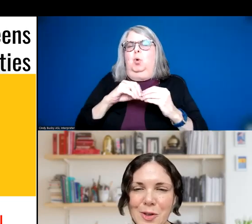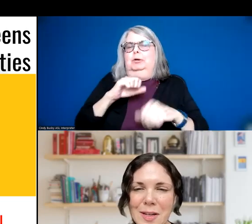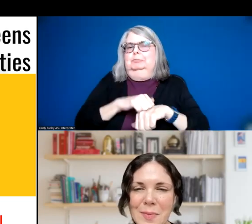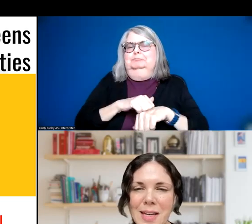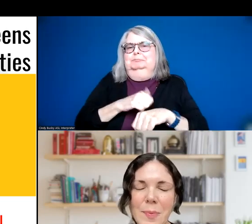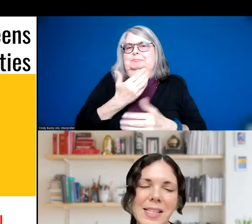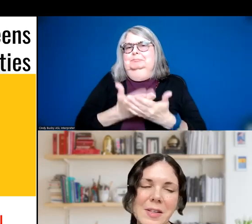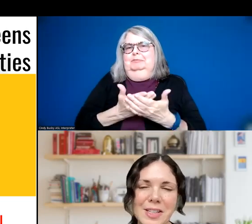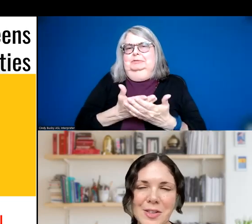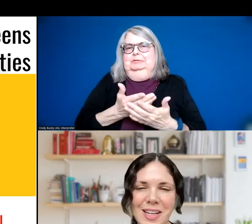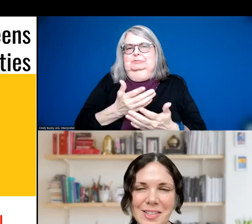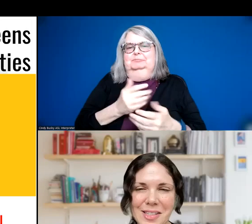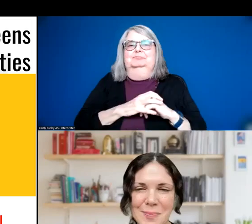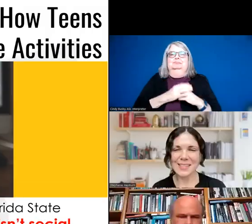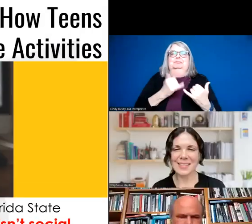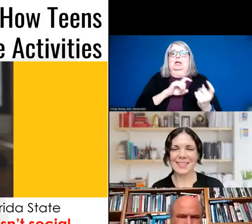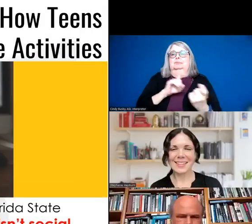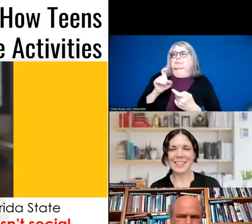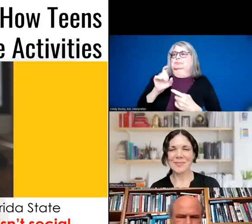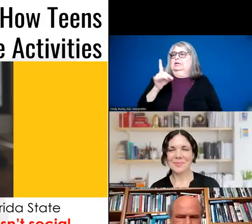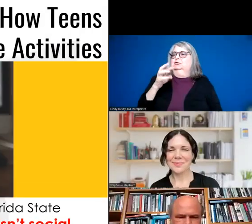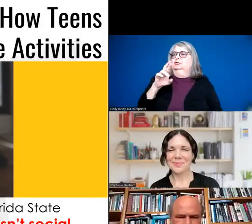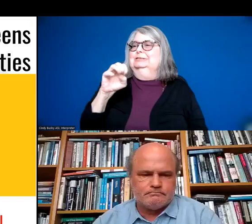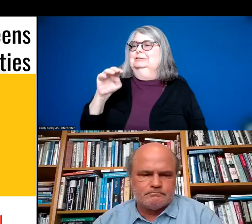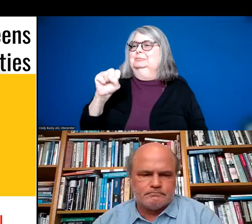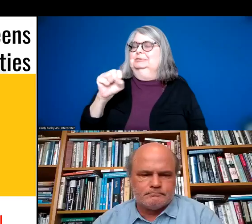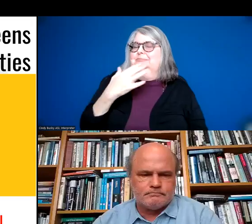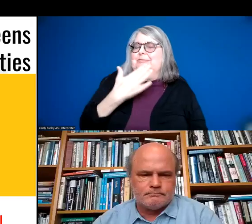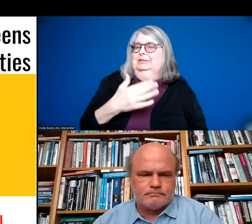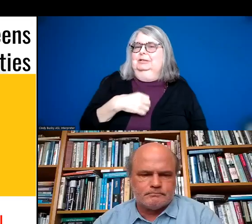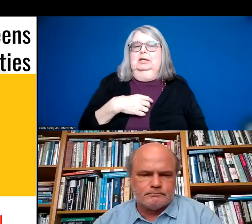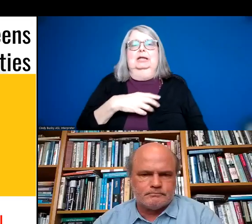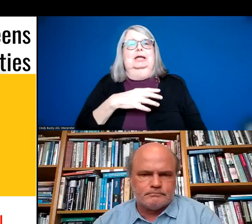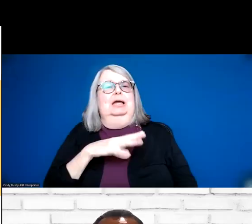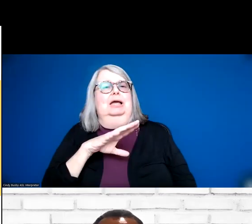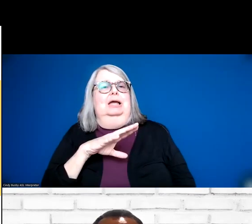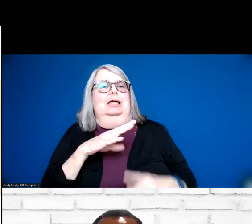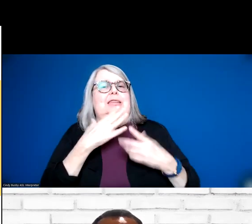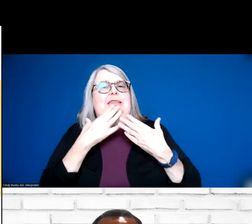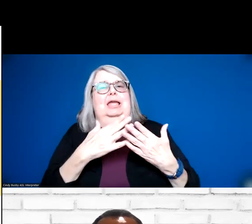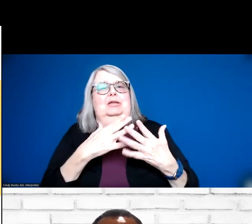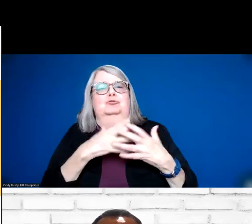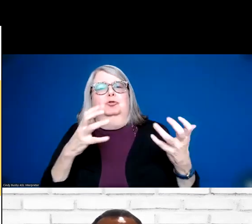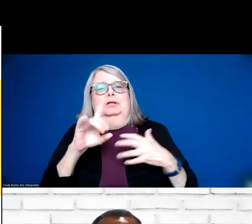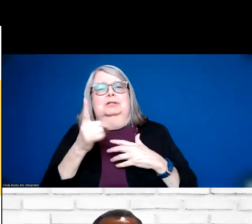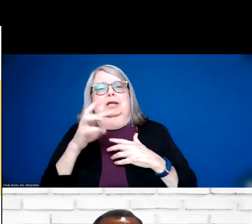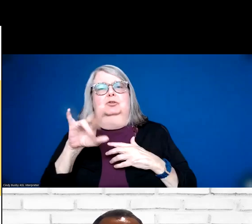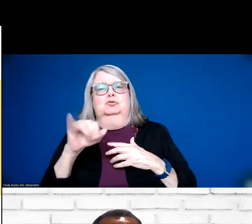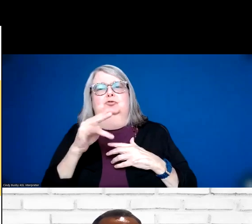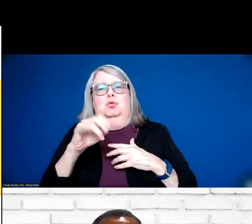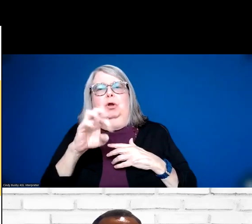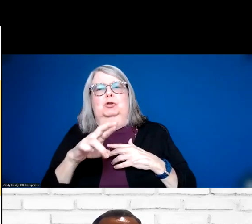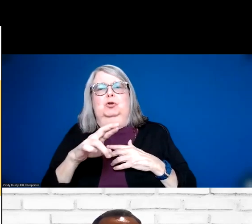much for joining me. I'll pass it back to you, Dr. Sims. Stephanie and Dr. Joyner, thank you so much. And Dr. Joyner, I'm particularly